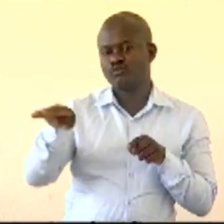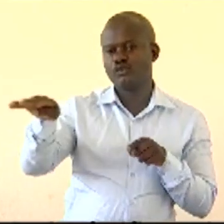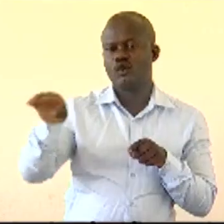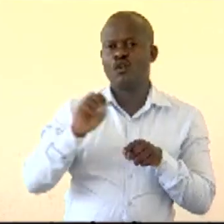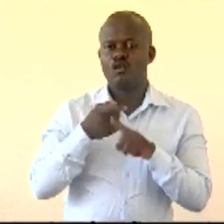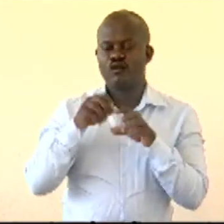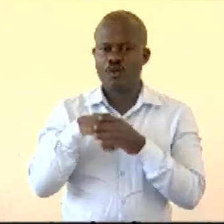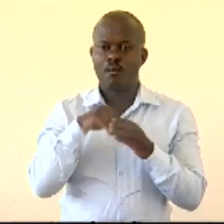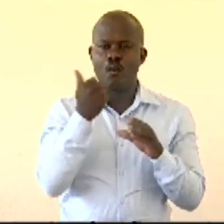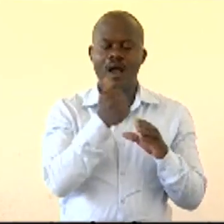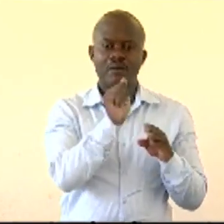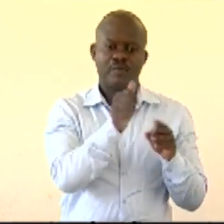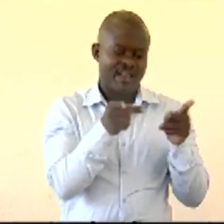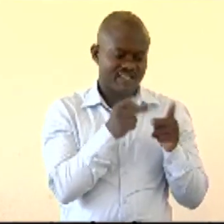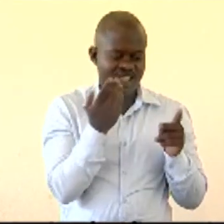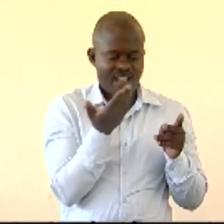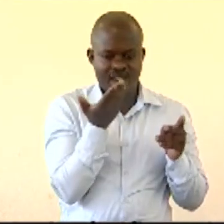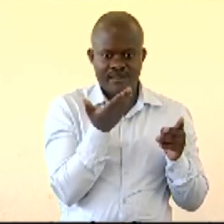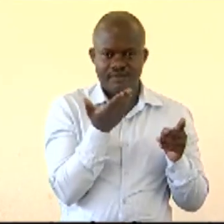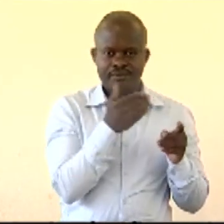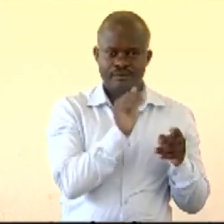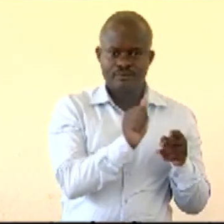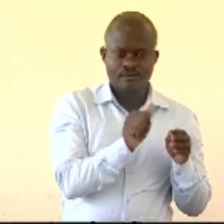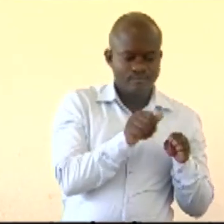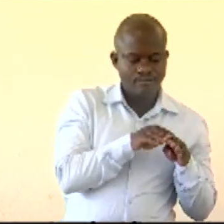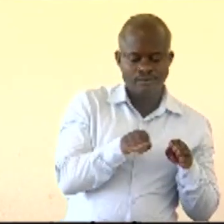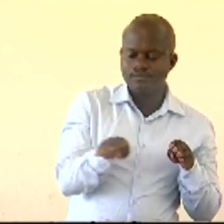from place A to place B.